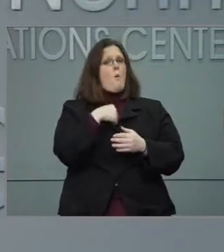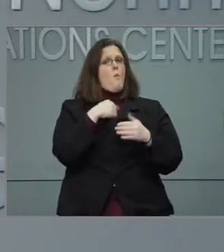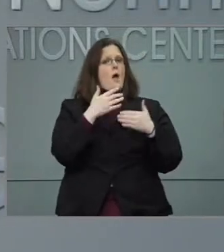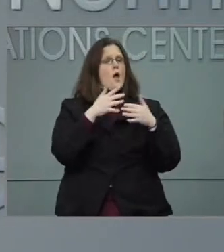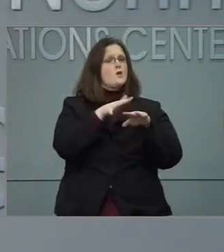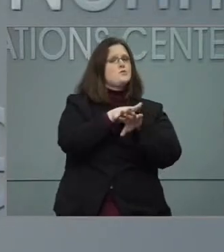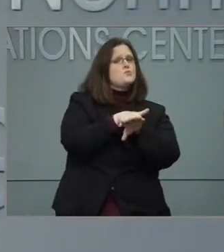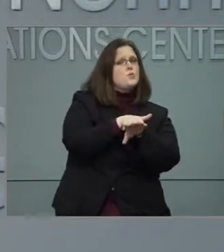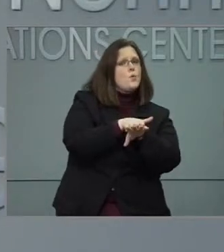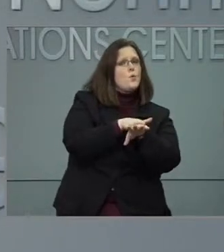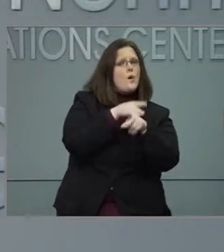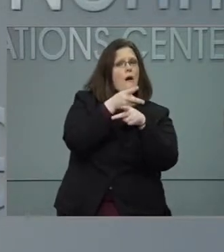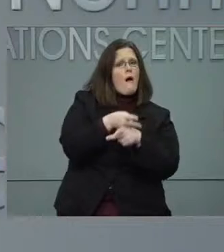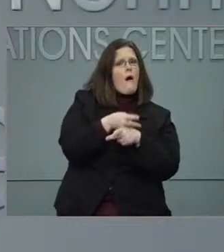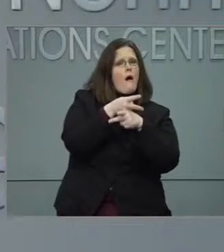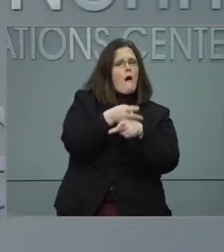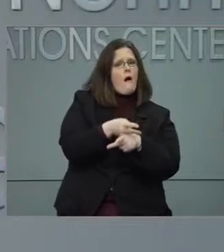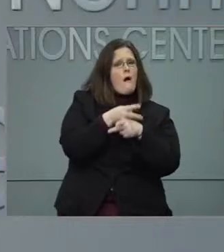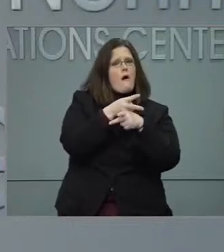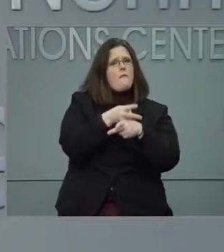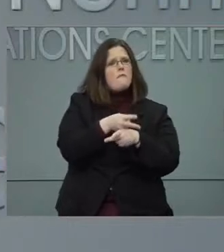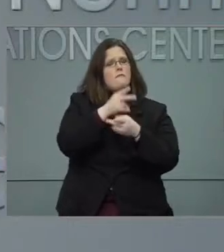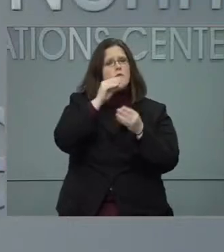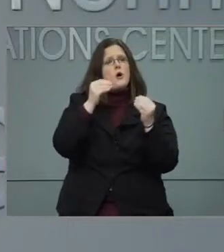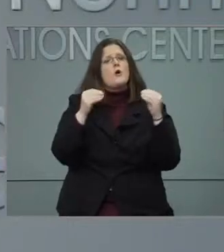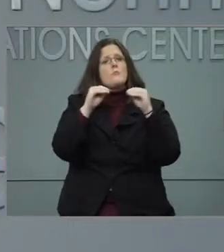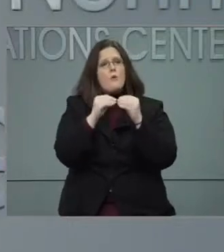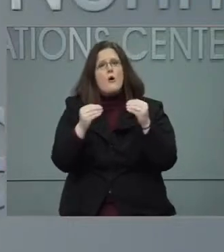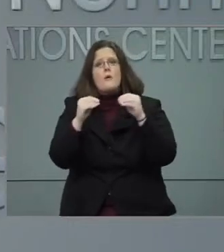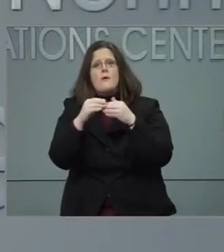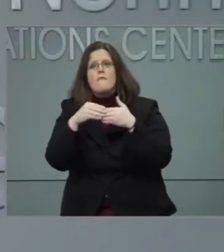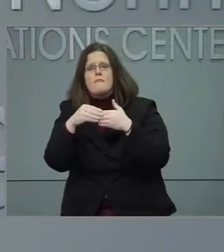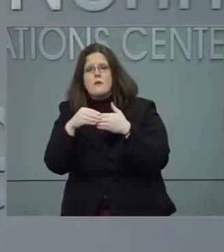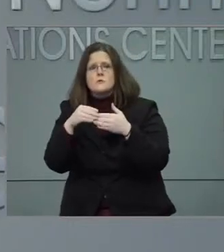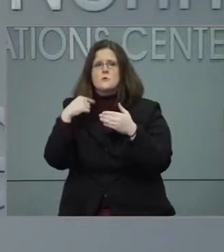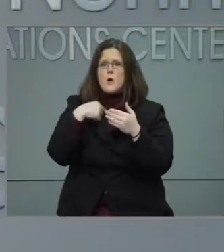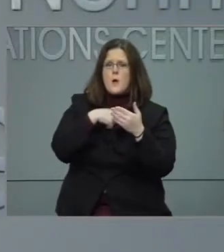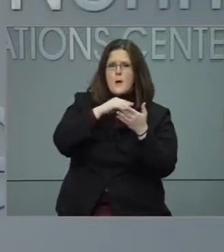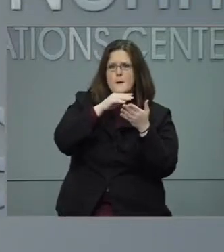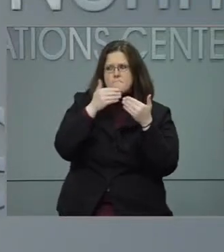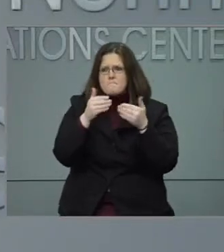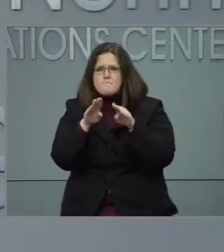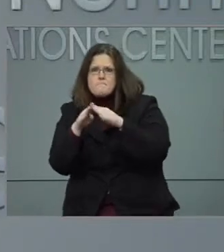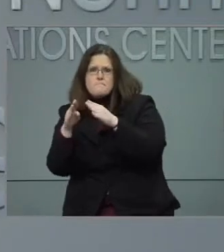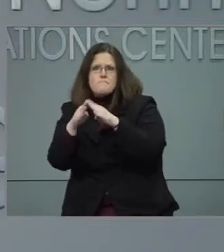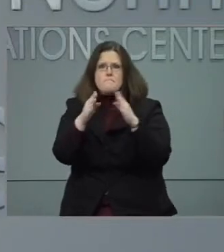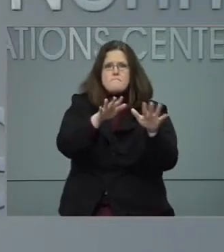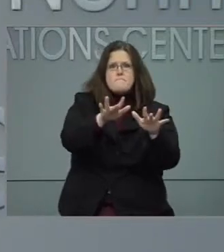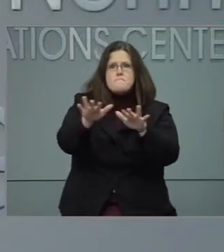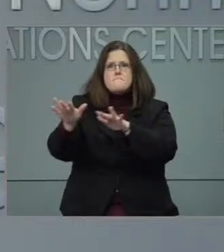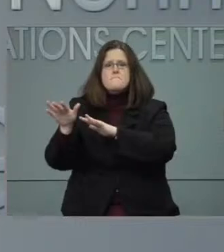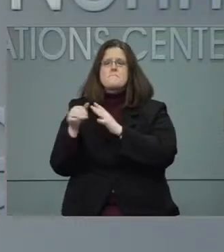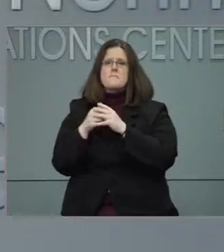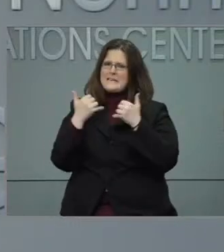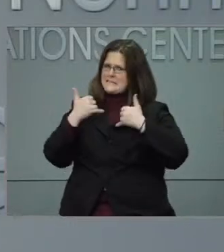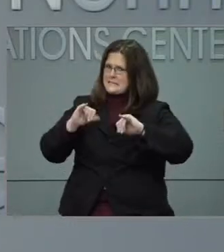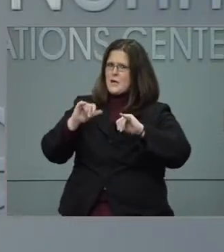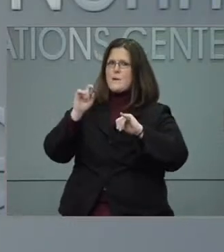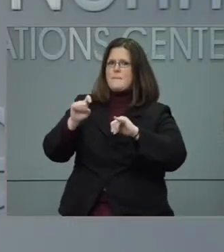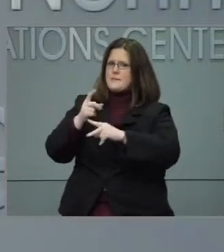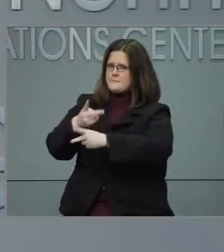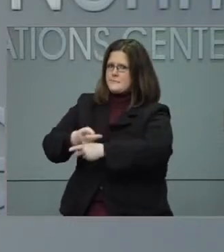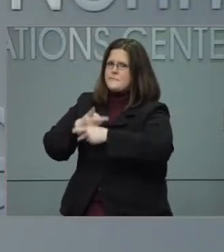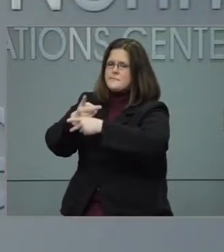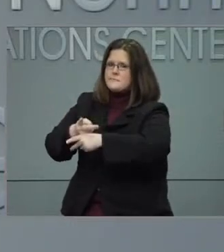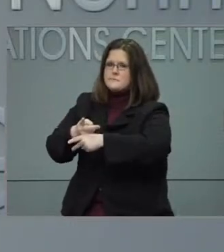restrictions, we need to stay vigilant. In addition to indoor masks, many of our strong safety requirements remain in place